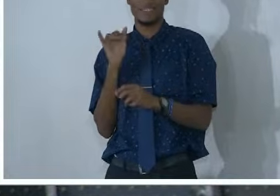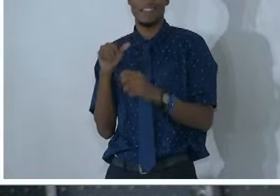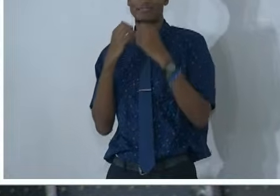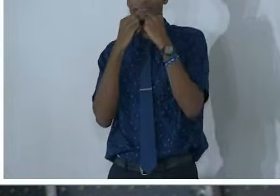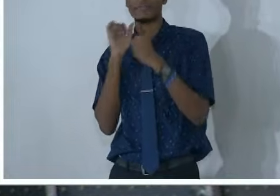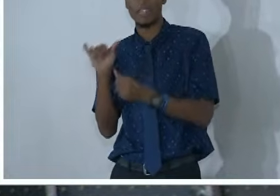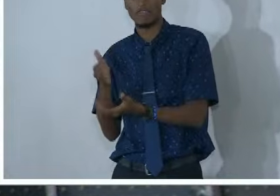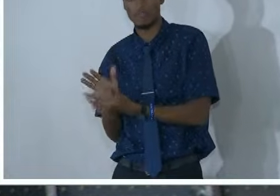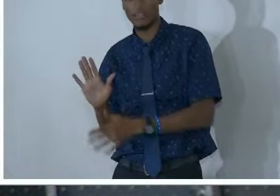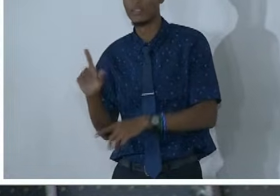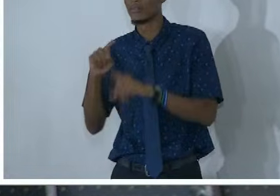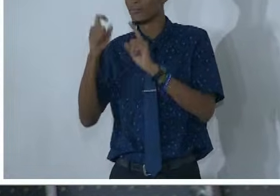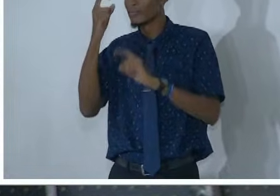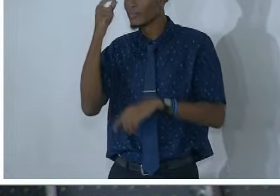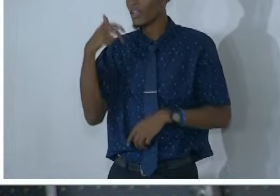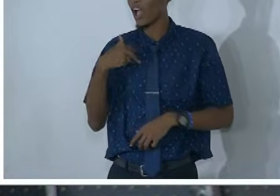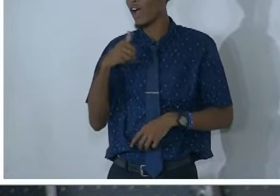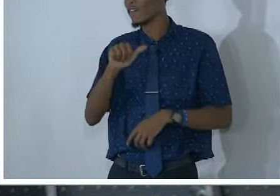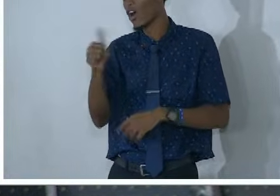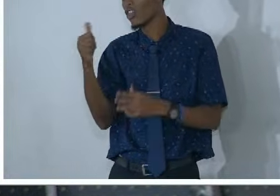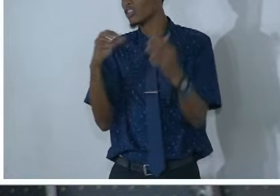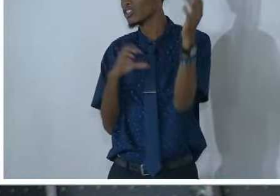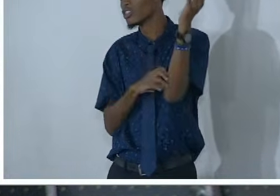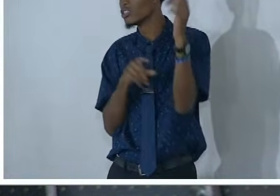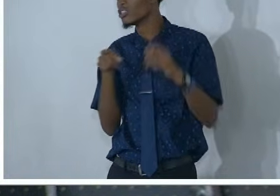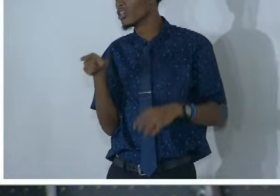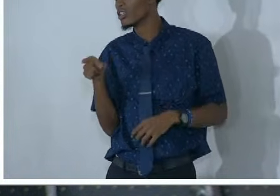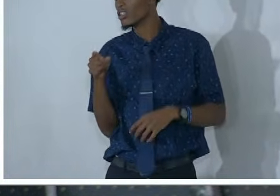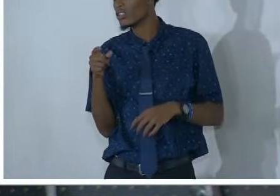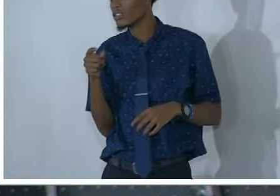that is worth noting, which health